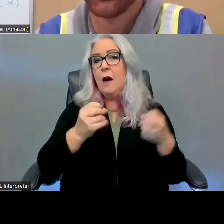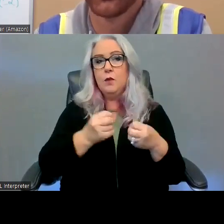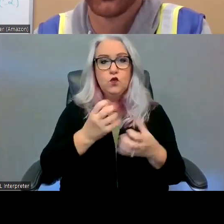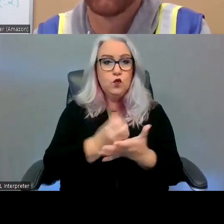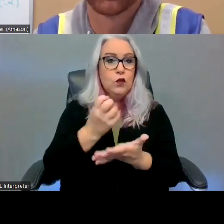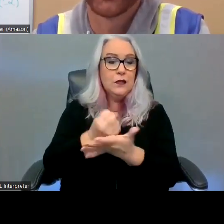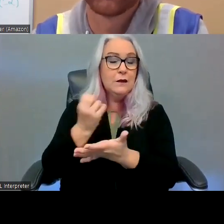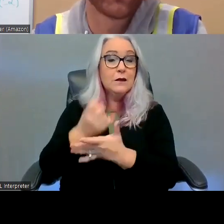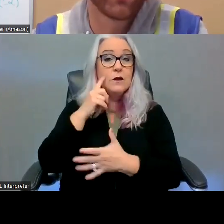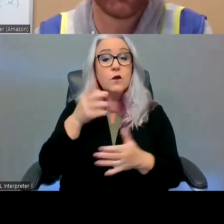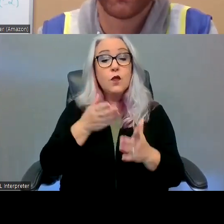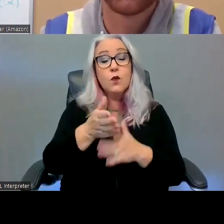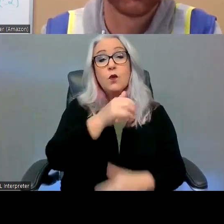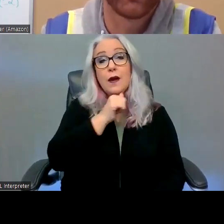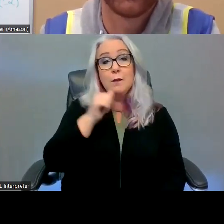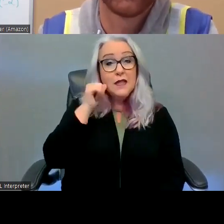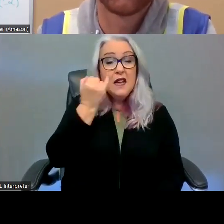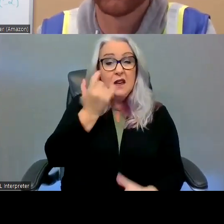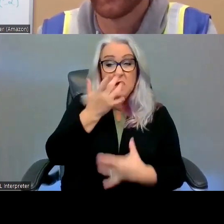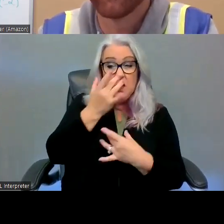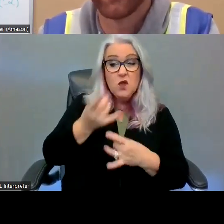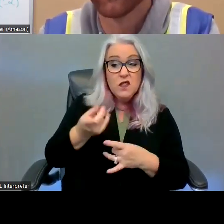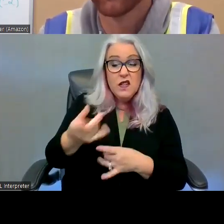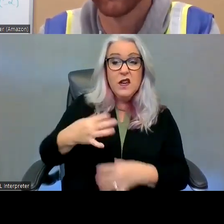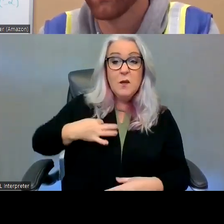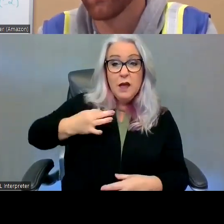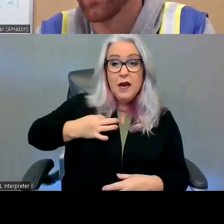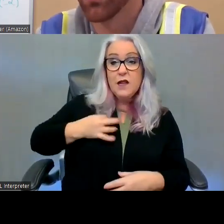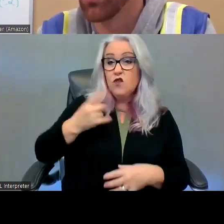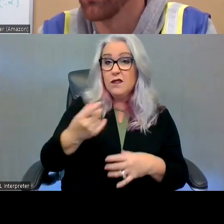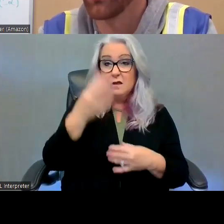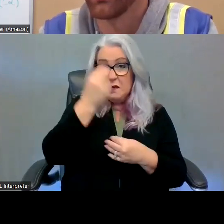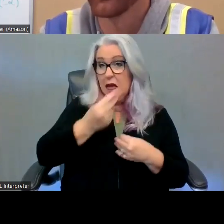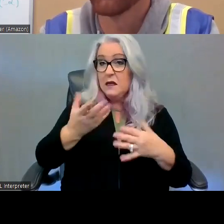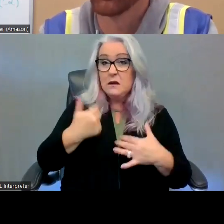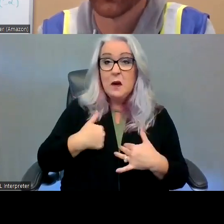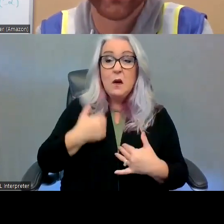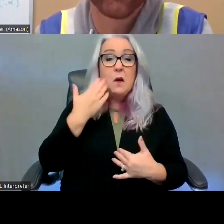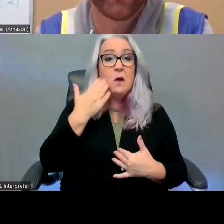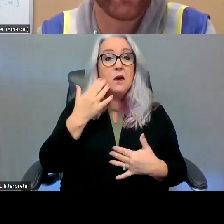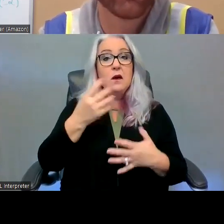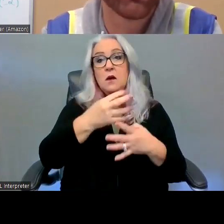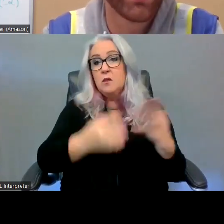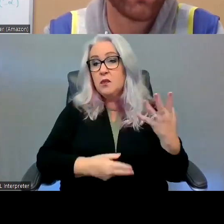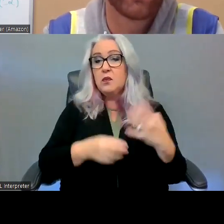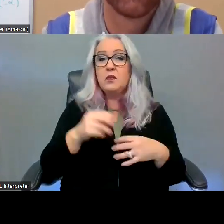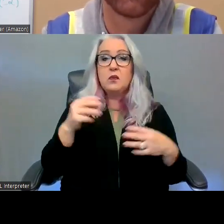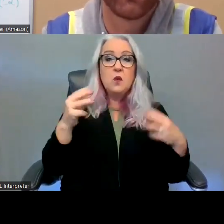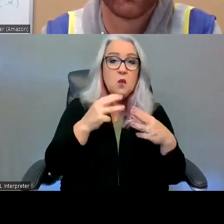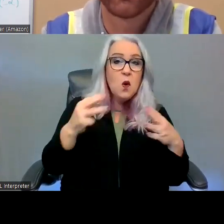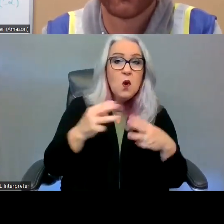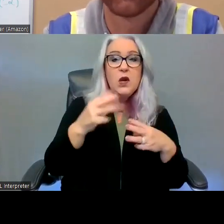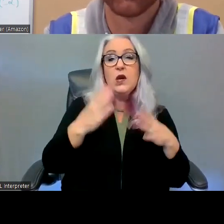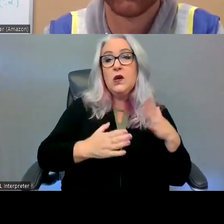you were interested in applying, just go ahead and self-identify. There's tons of different roles. We have a Warriors Affinity group that